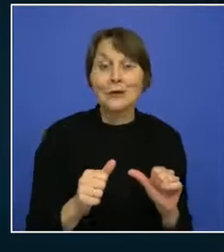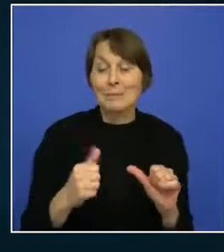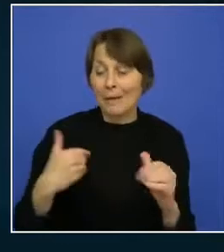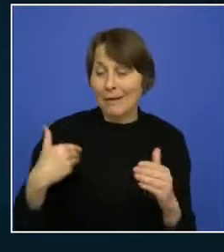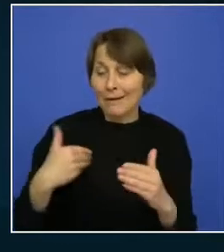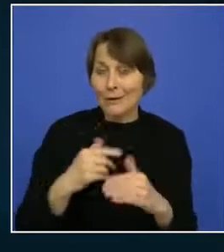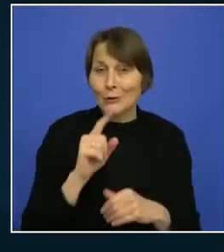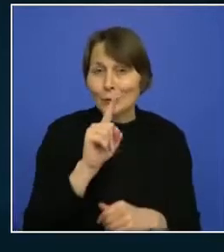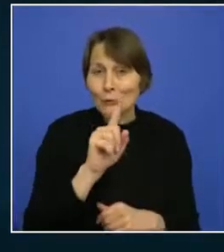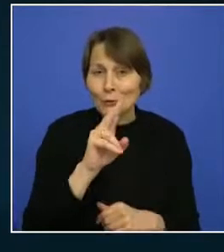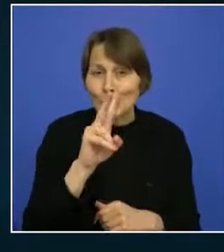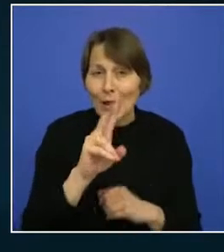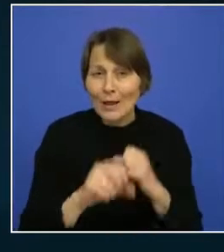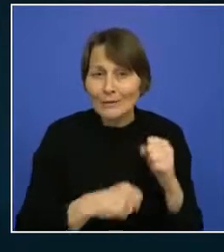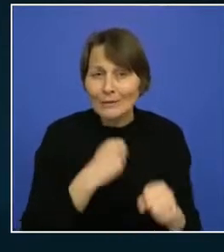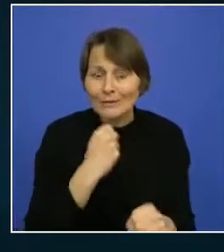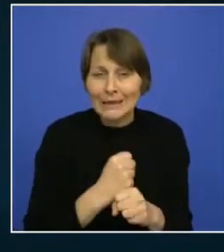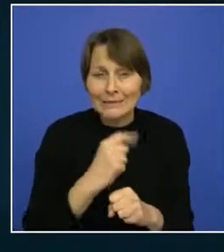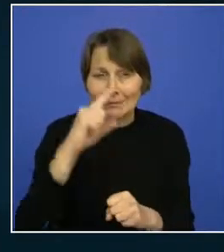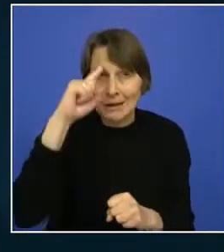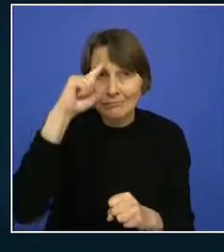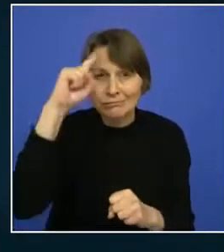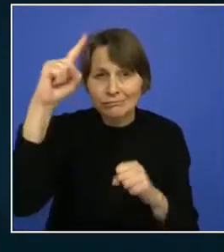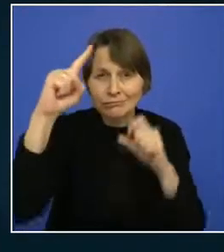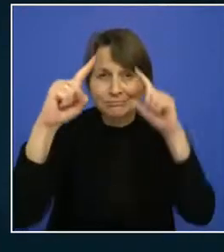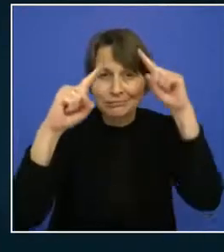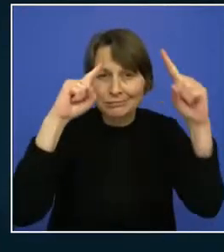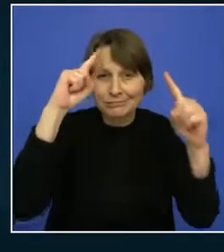that falls over. But graphs really open